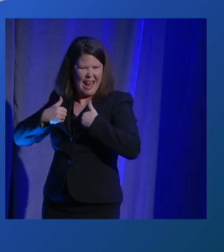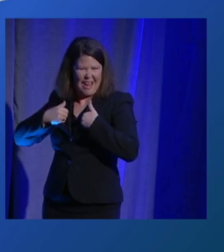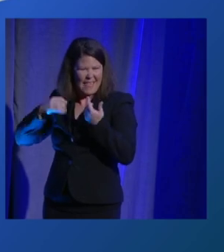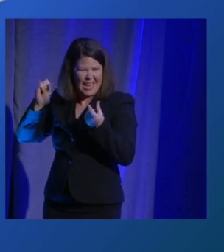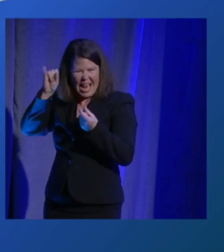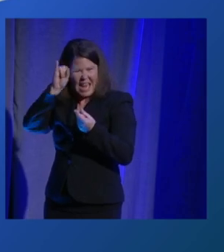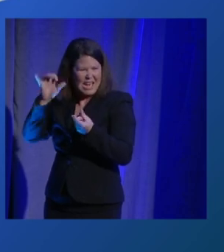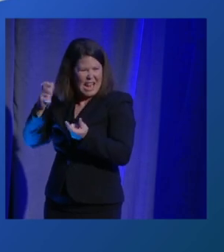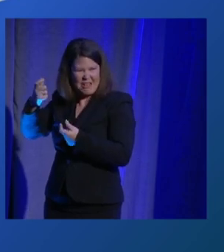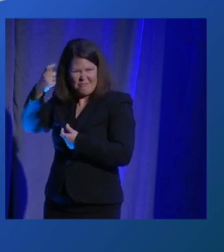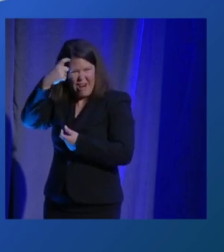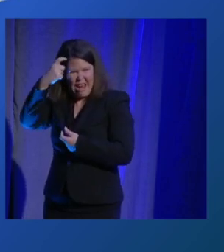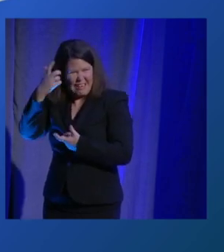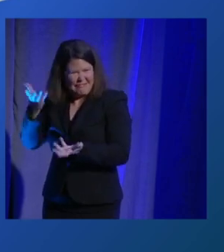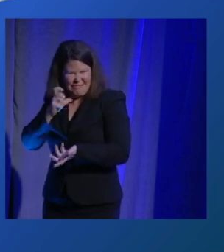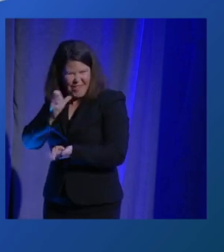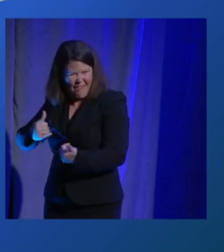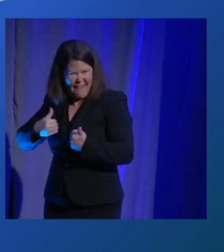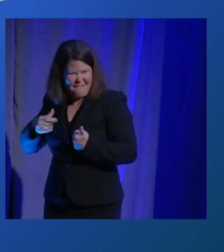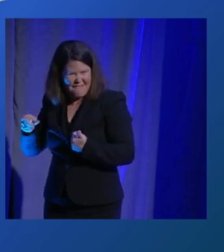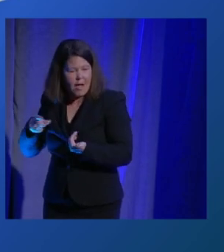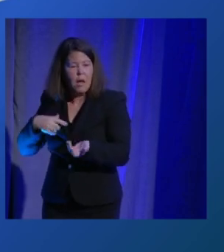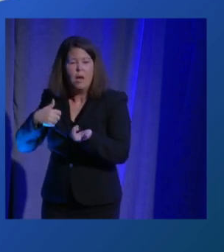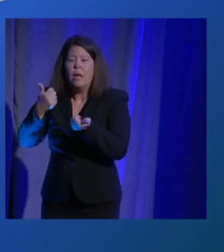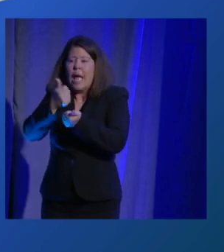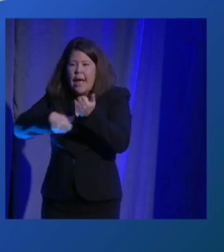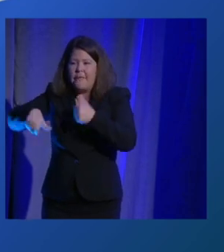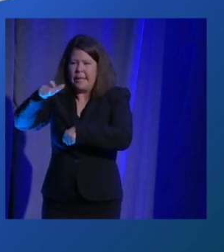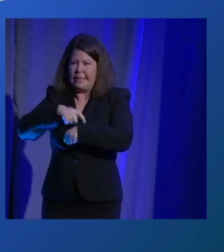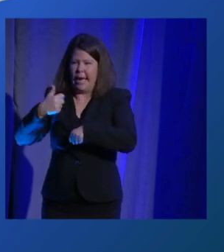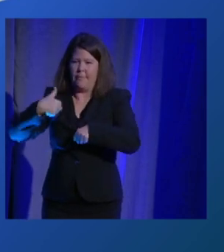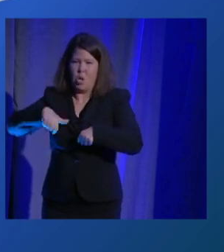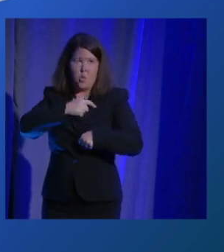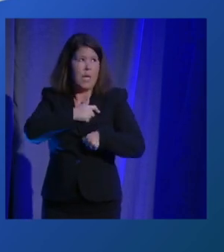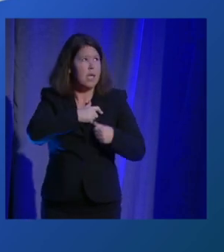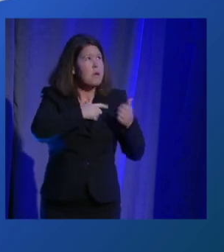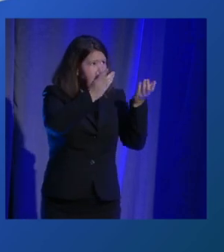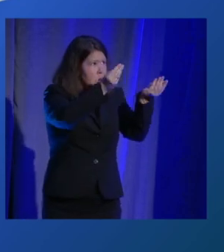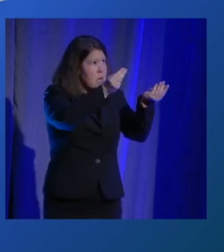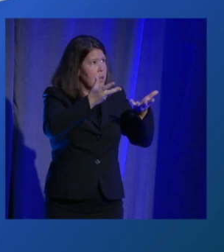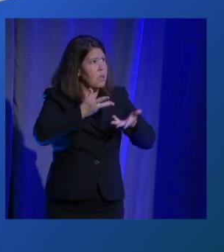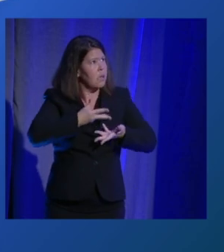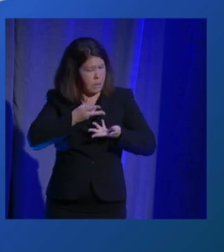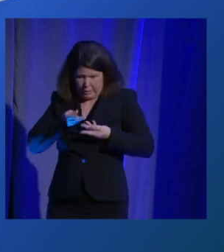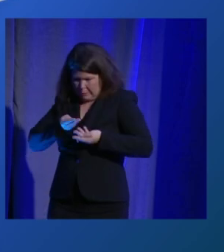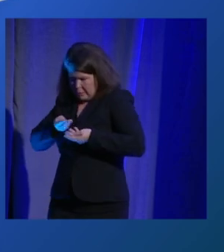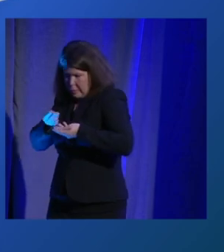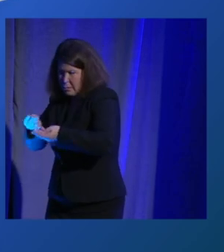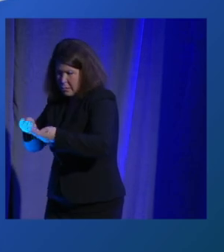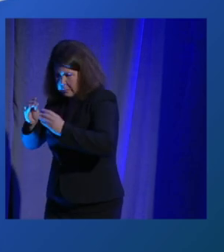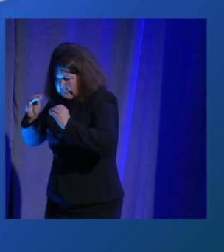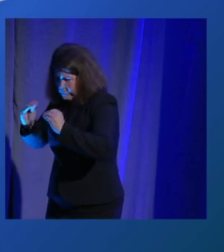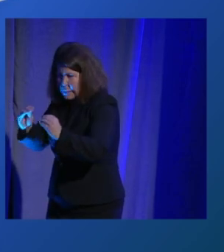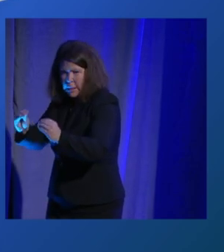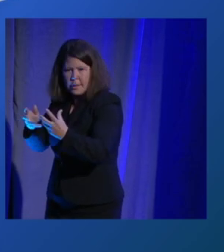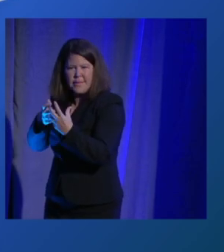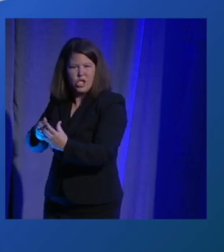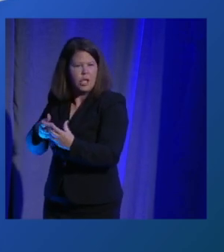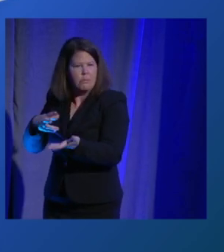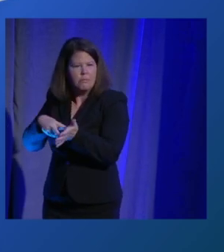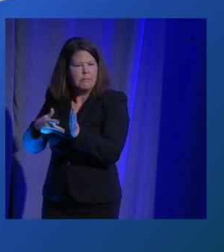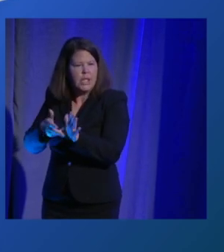fact every time we do the one of these transforms we lose information we lose Precision because we're trying to get it to human